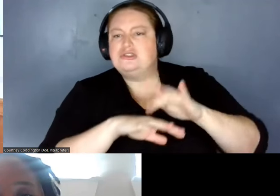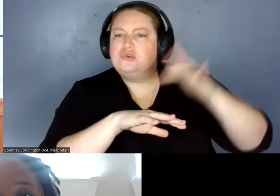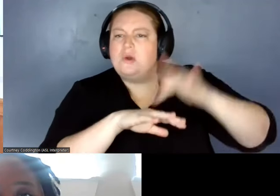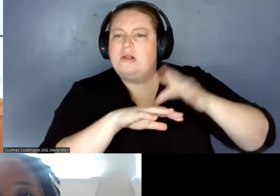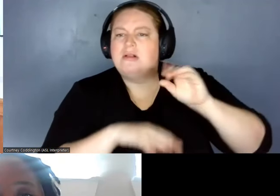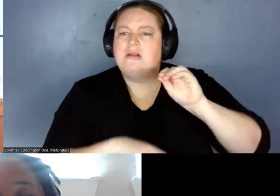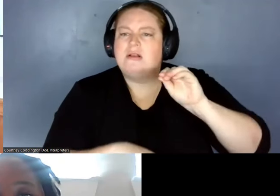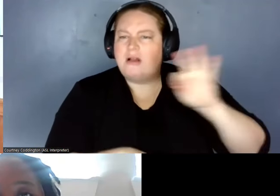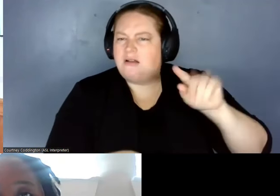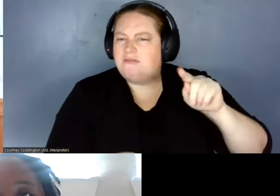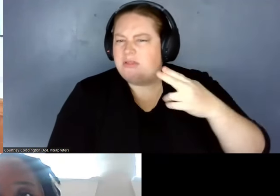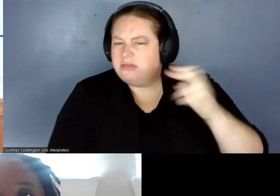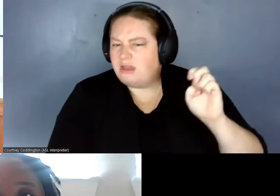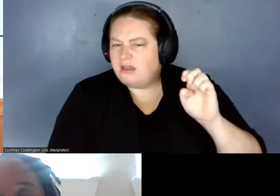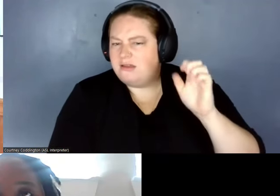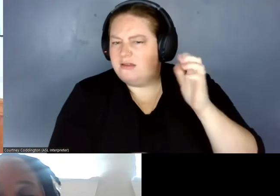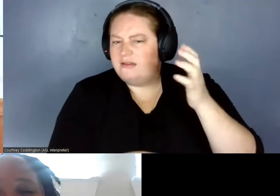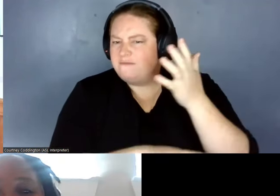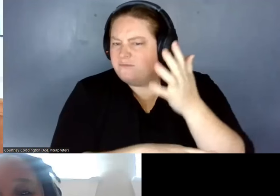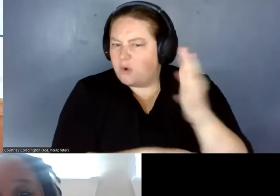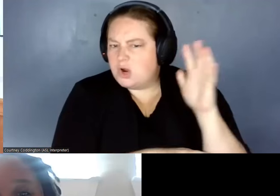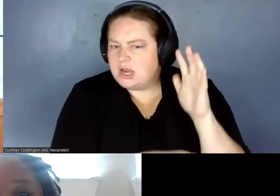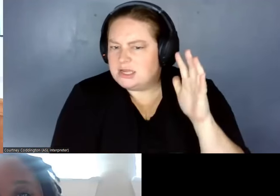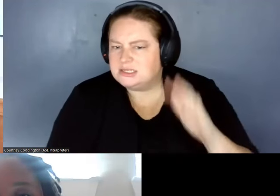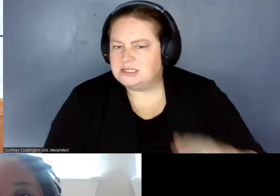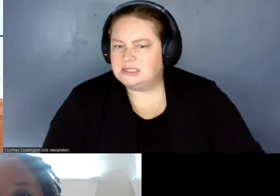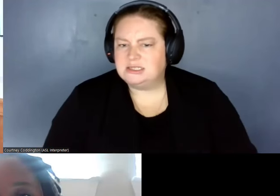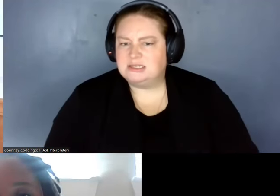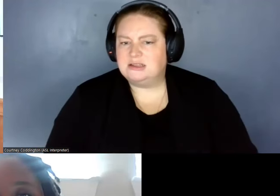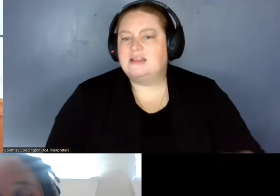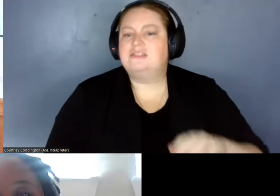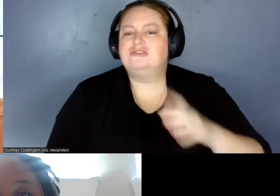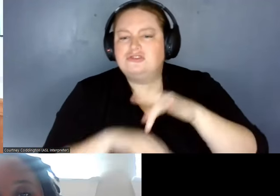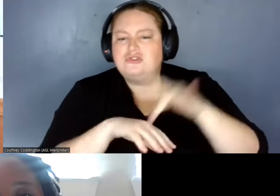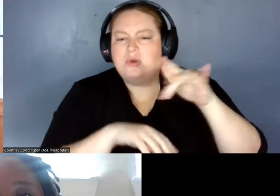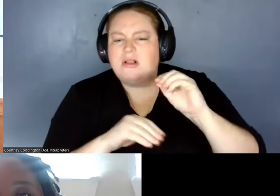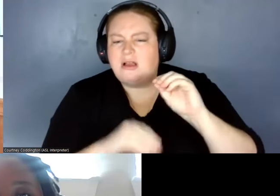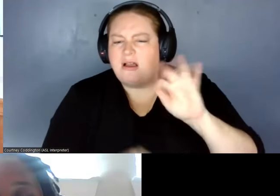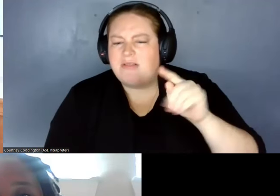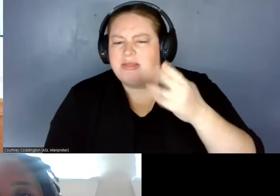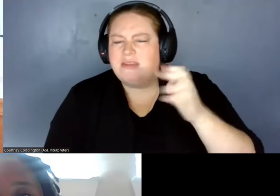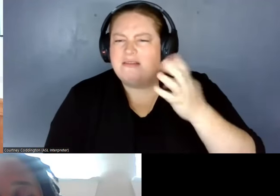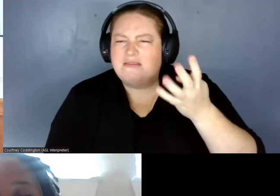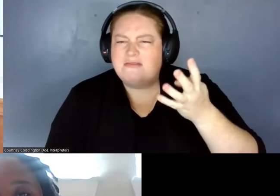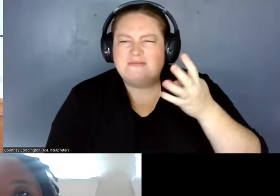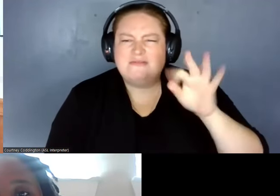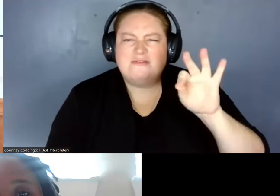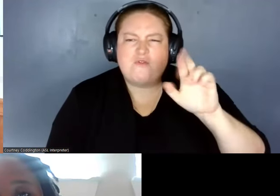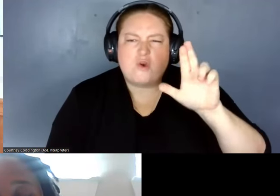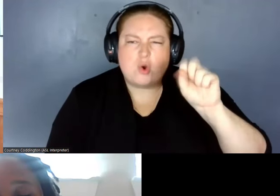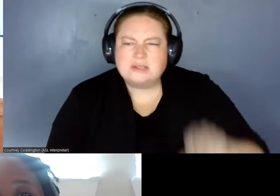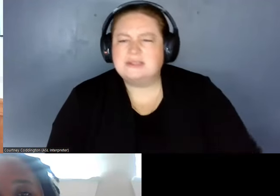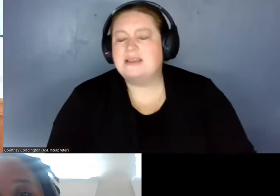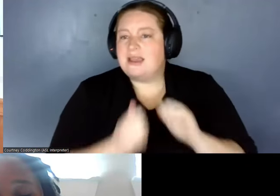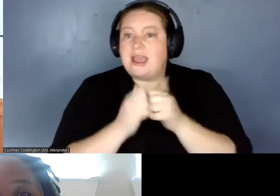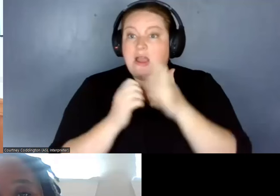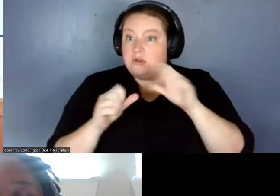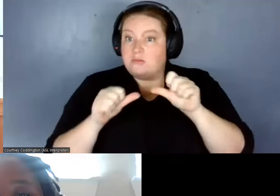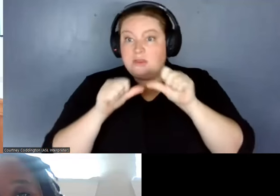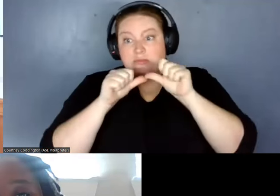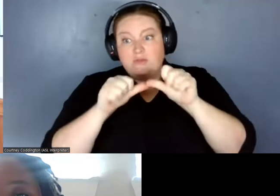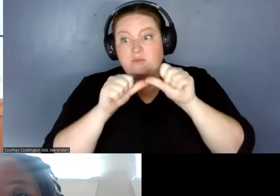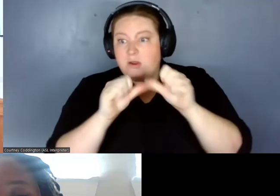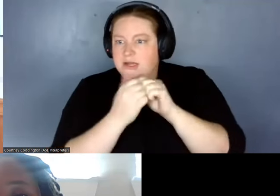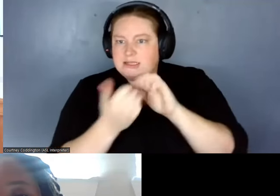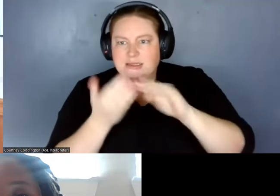happened. And how can we move forward as a community and as a nation if we don't